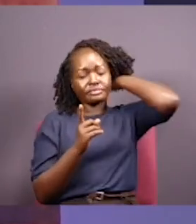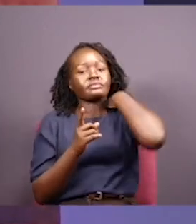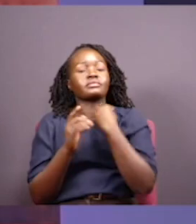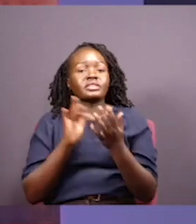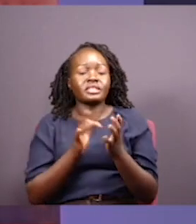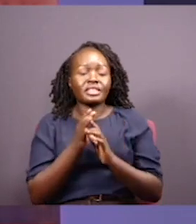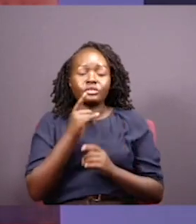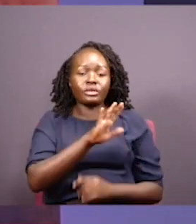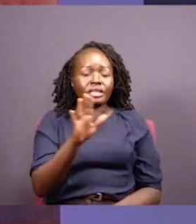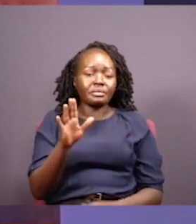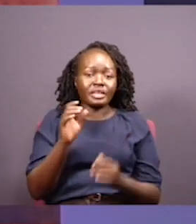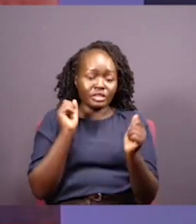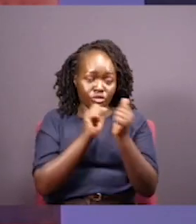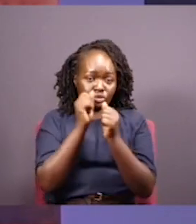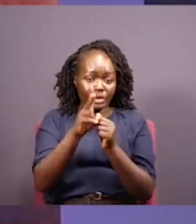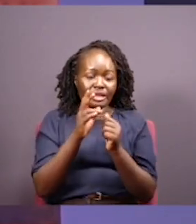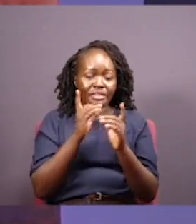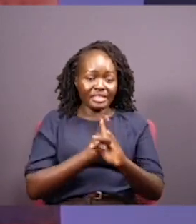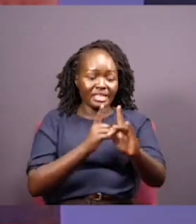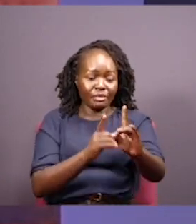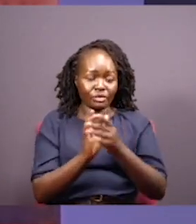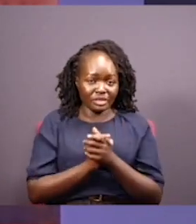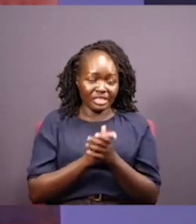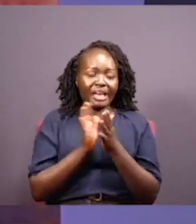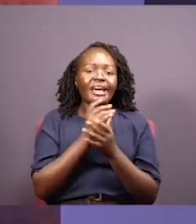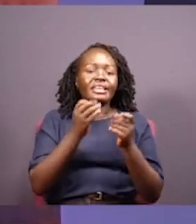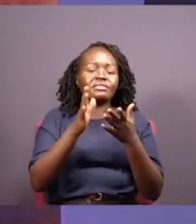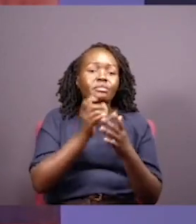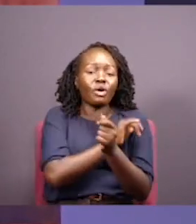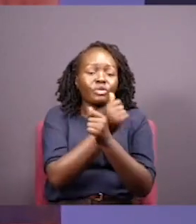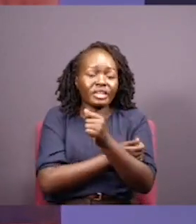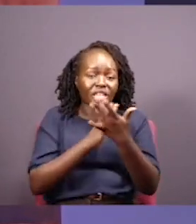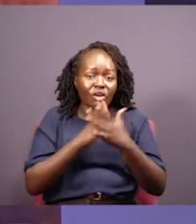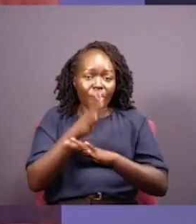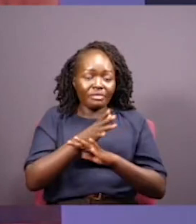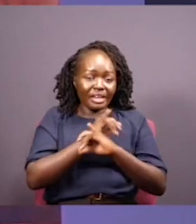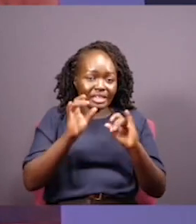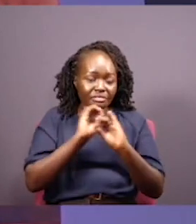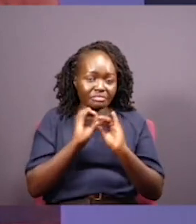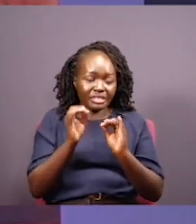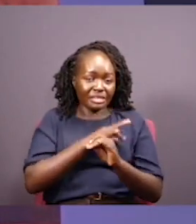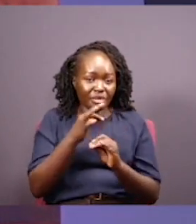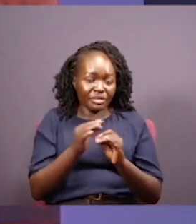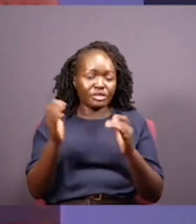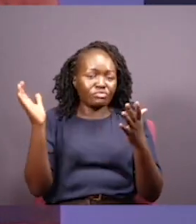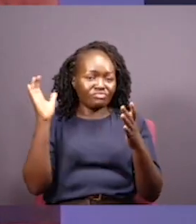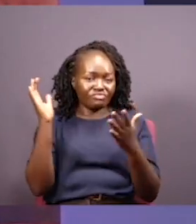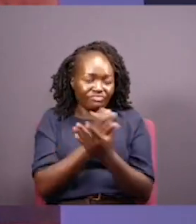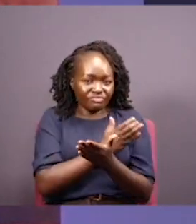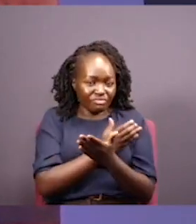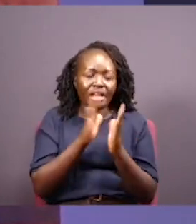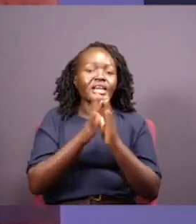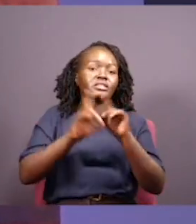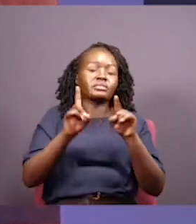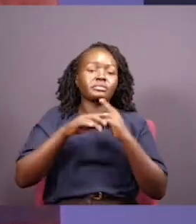12 disciples and gave them authority over unclean spirits to cast them out and to heal